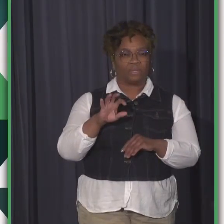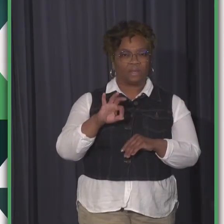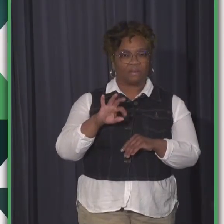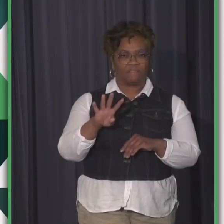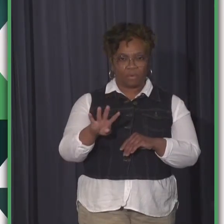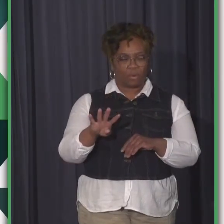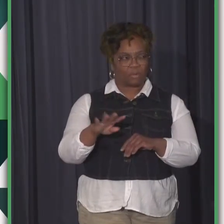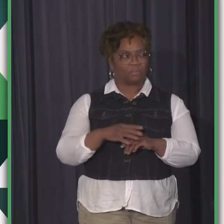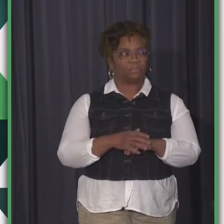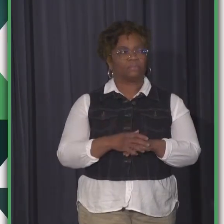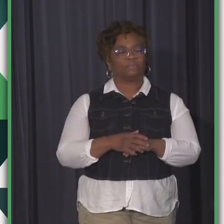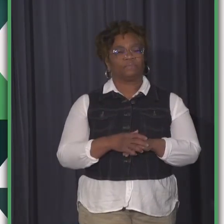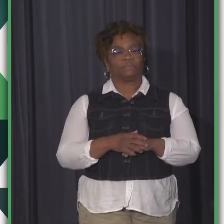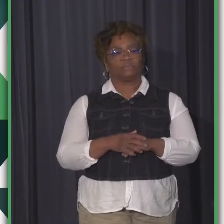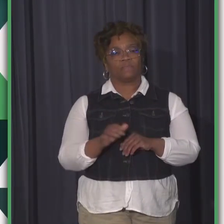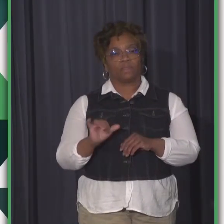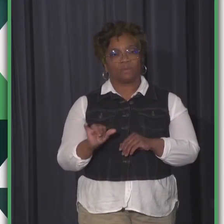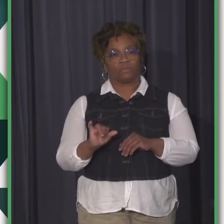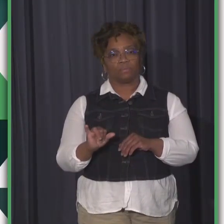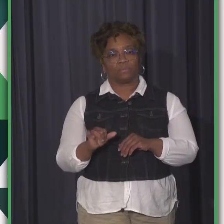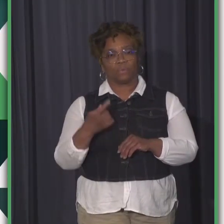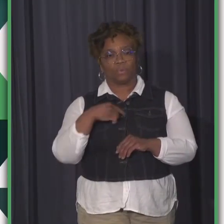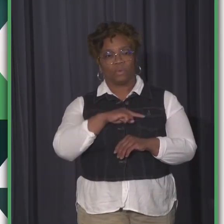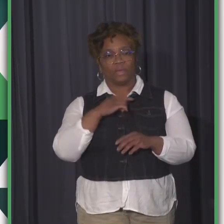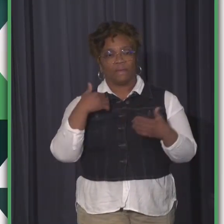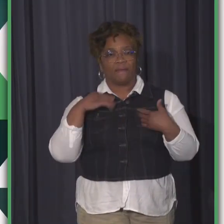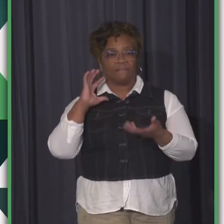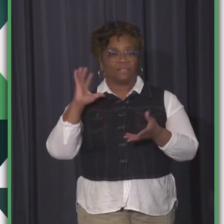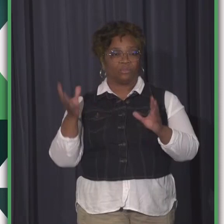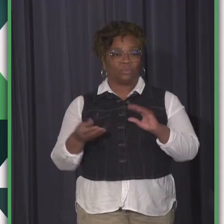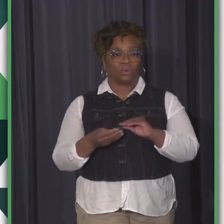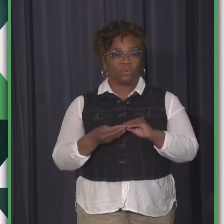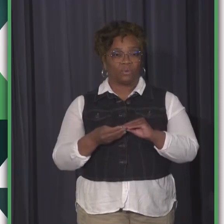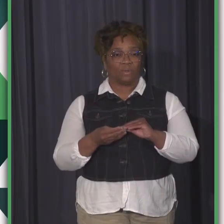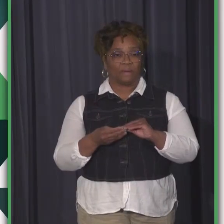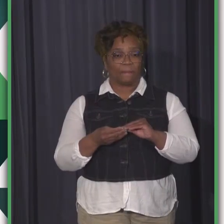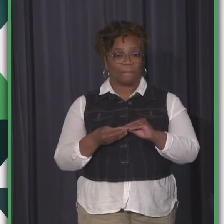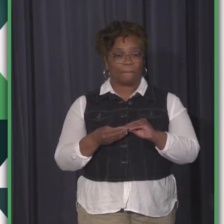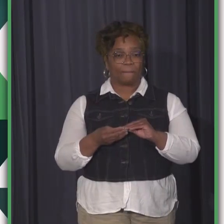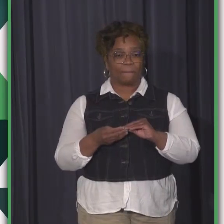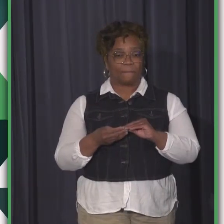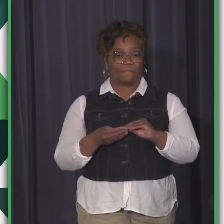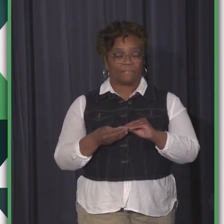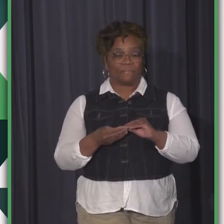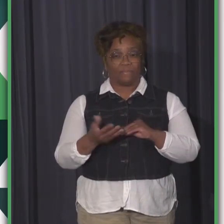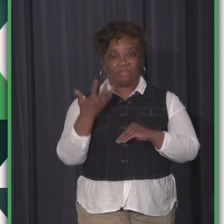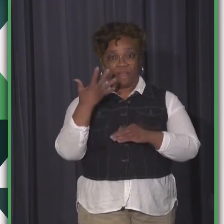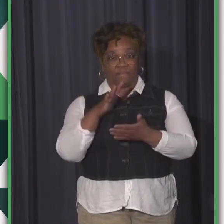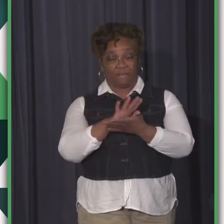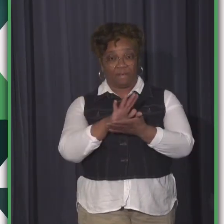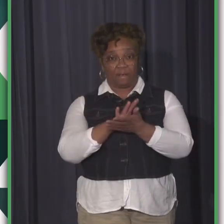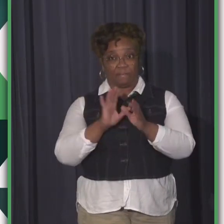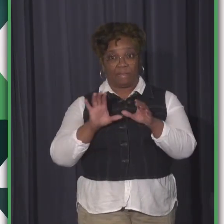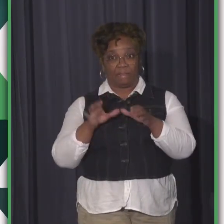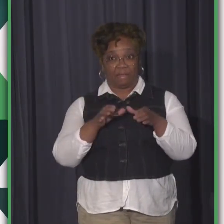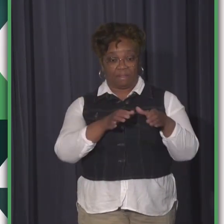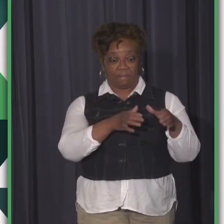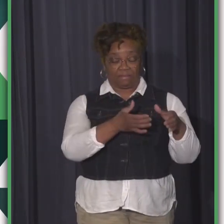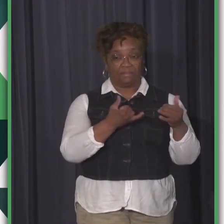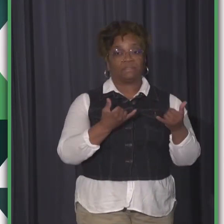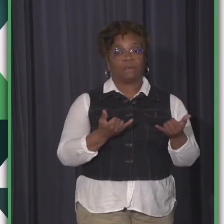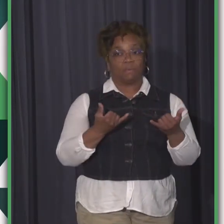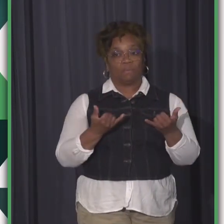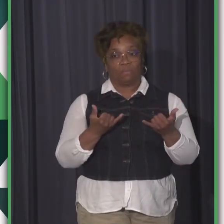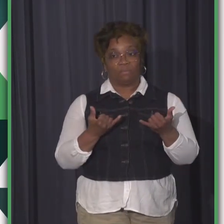494. In addition to that, we had a total of, we have 5 academy classes currently, right